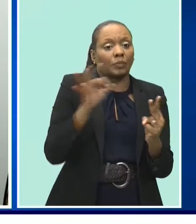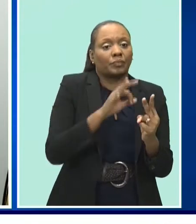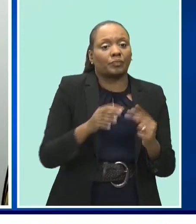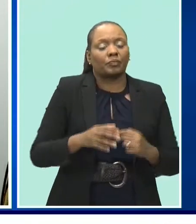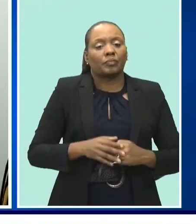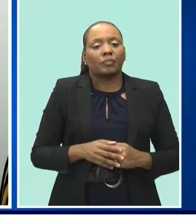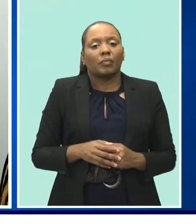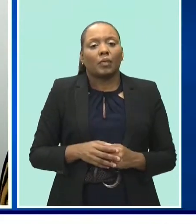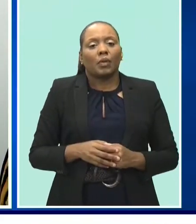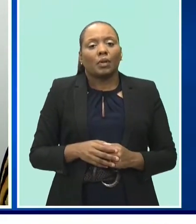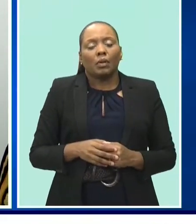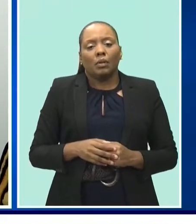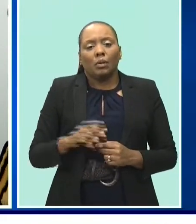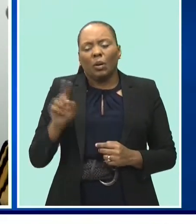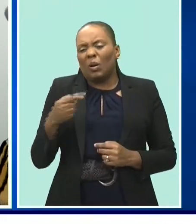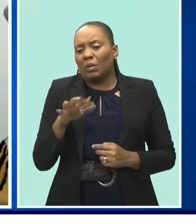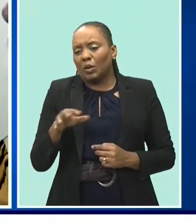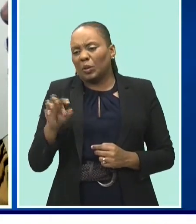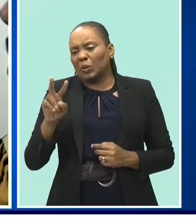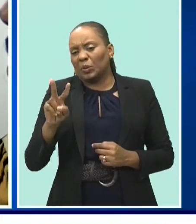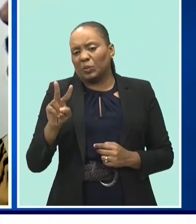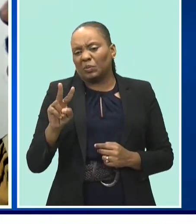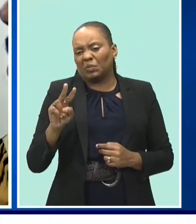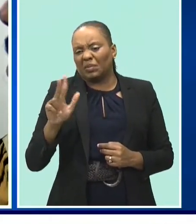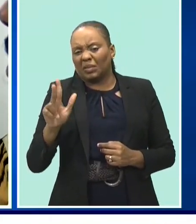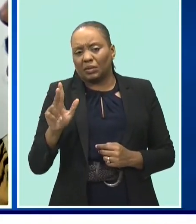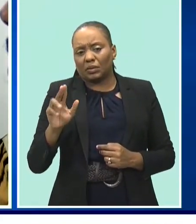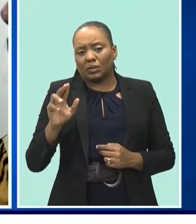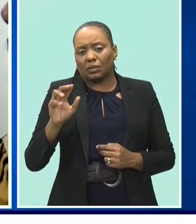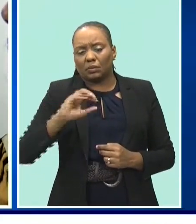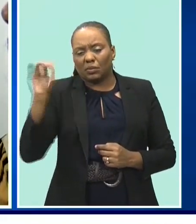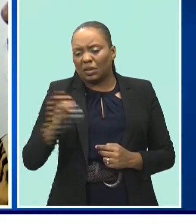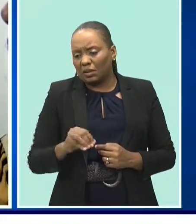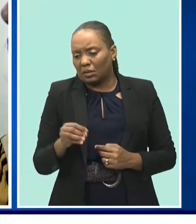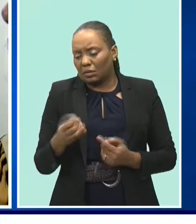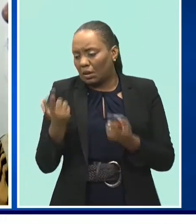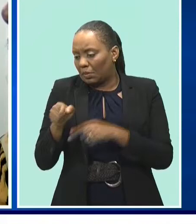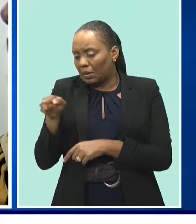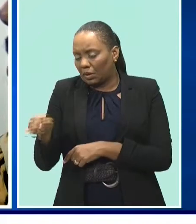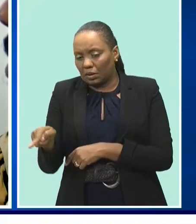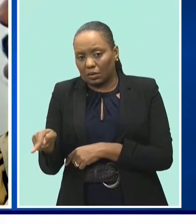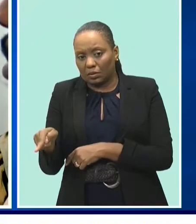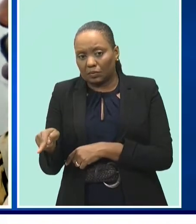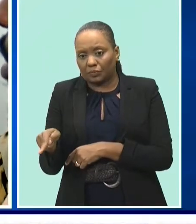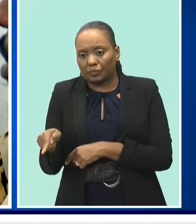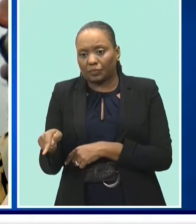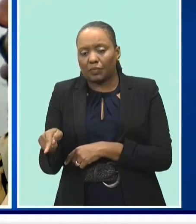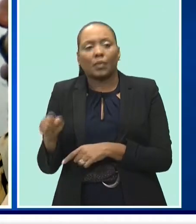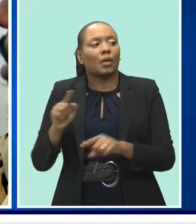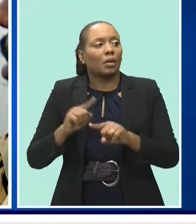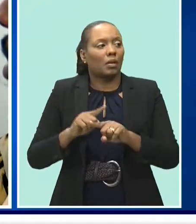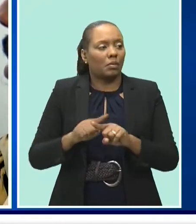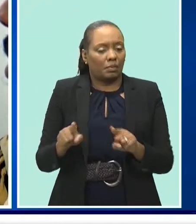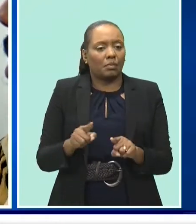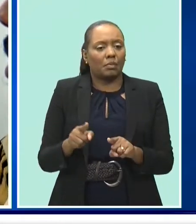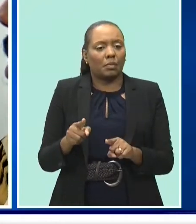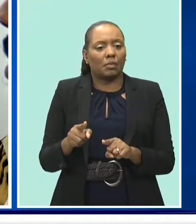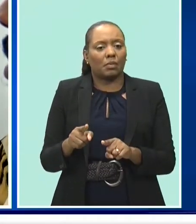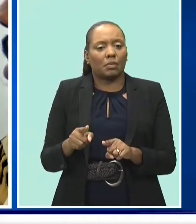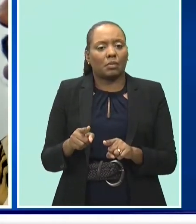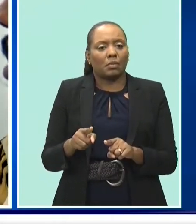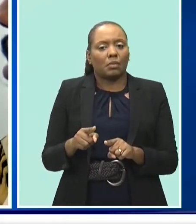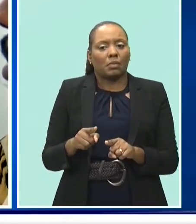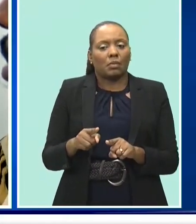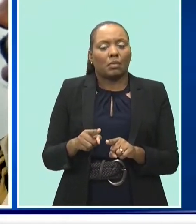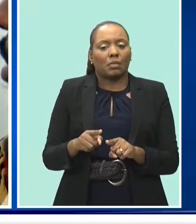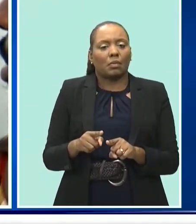total traffic comes through ports in Charles. We have not forgotten them, but if we were to put our resources, the most likely place that a